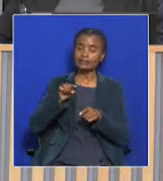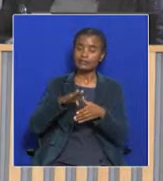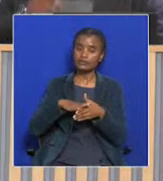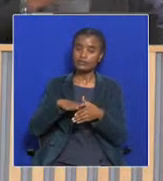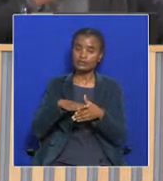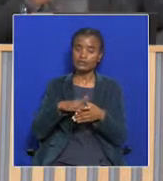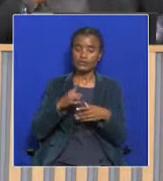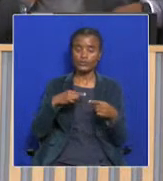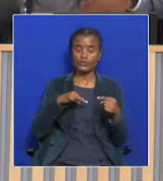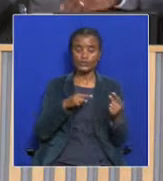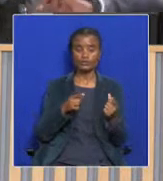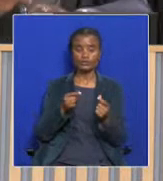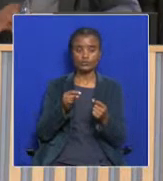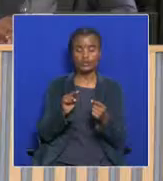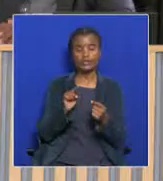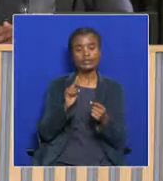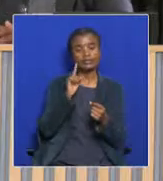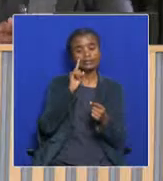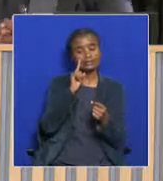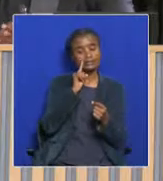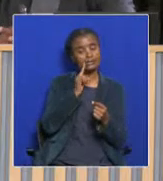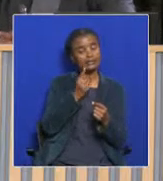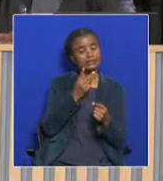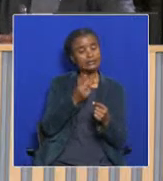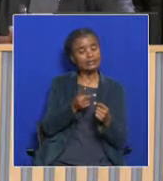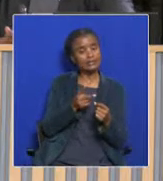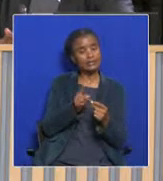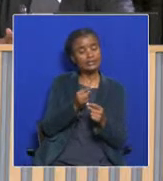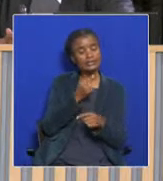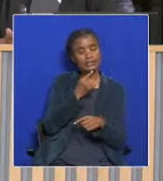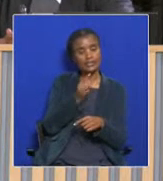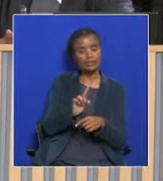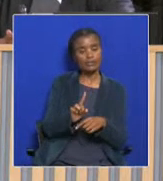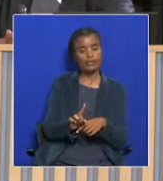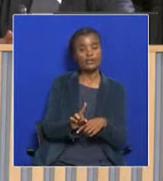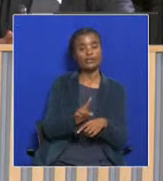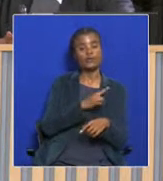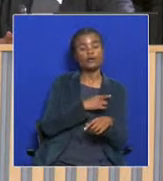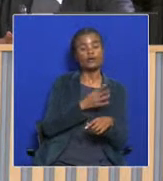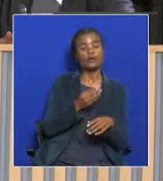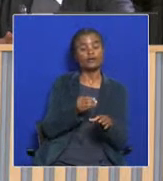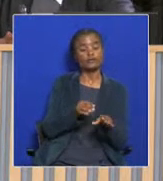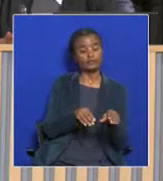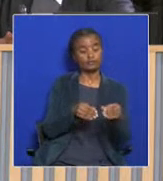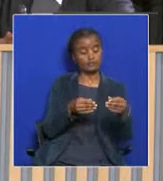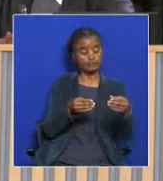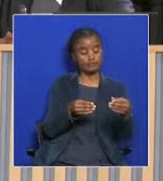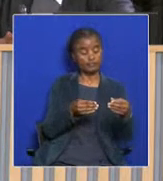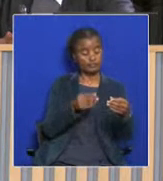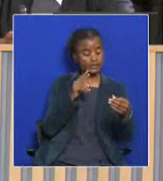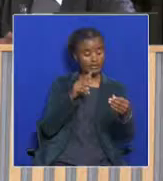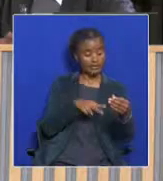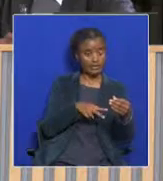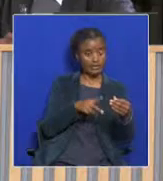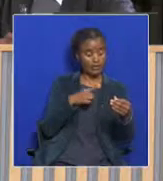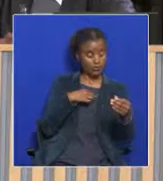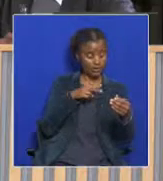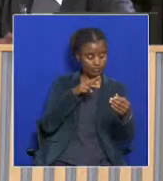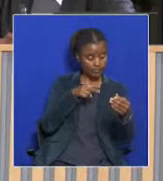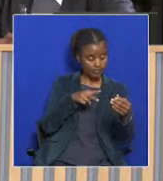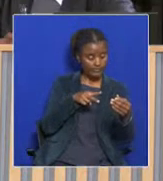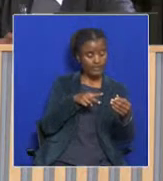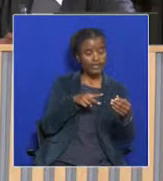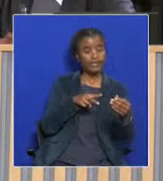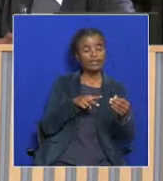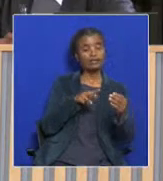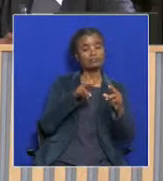saying. That's how it works. We have material in front of us, and we test it against what you say